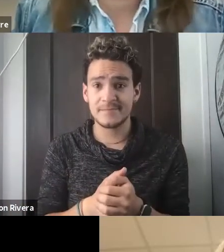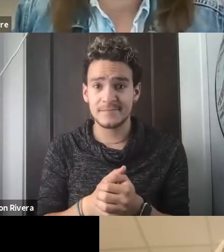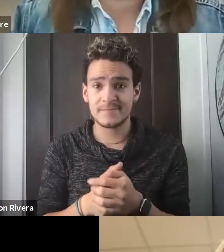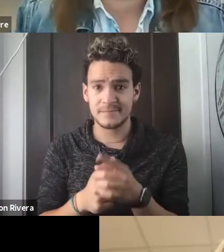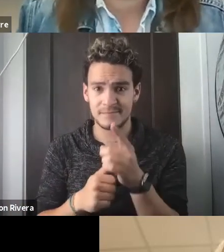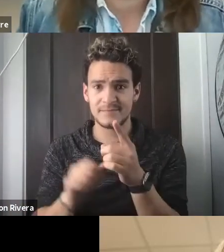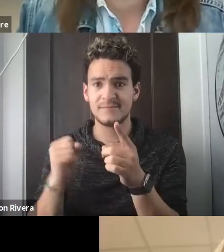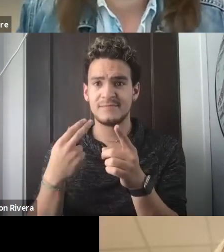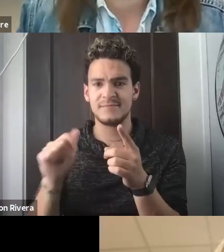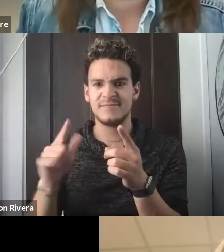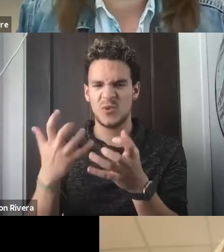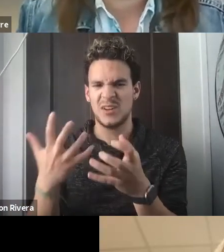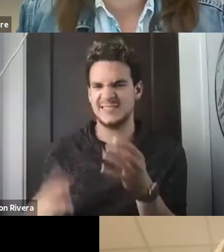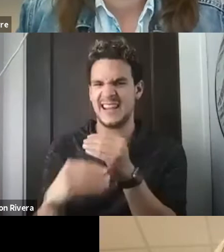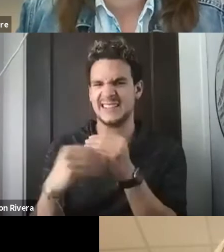go ahead, Shaw.